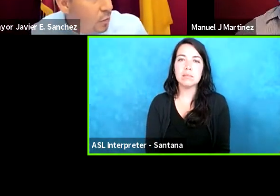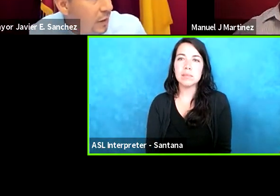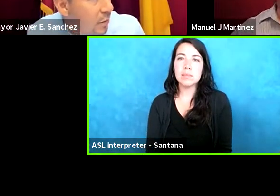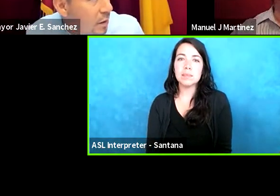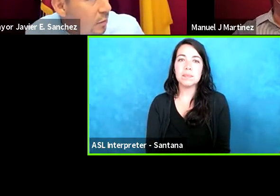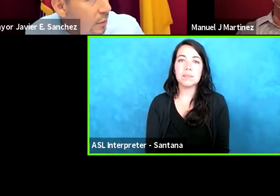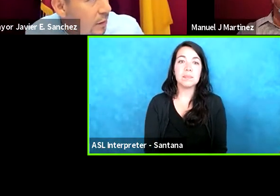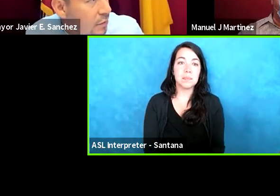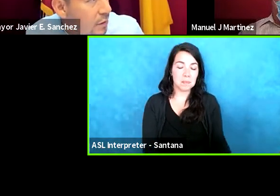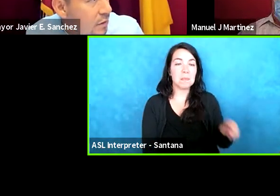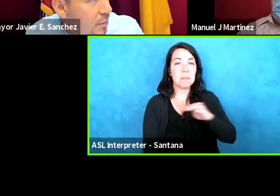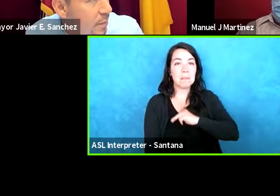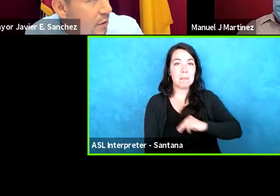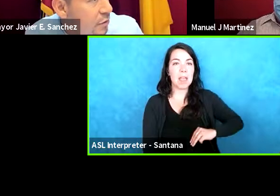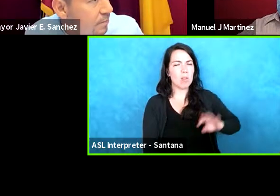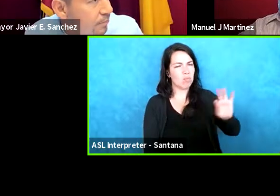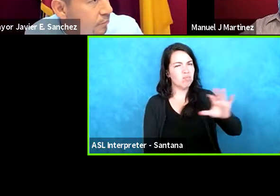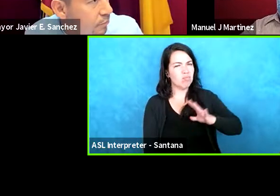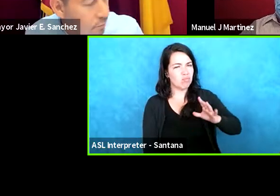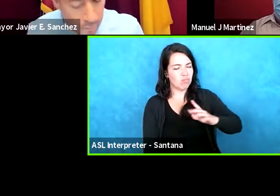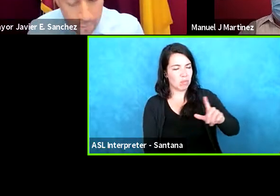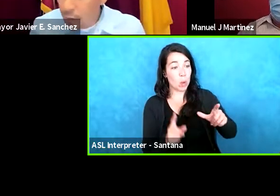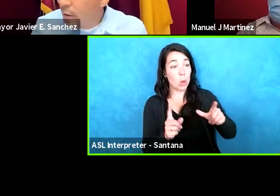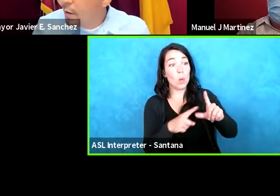Very well, we'll get to that when we come to City Manager.